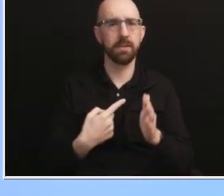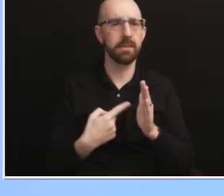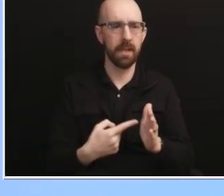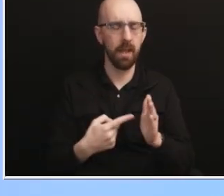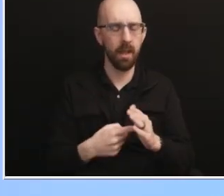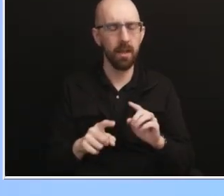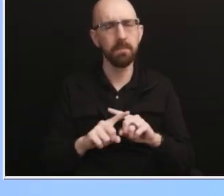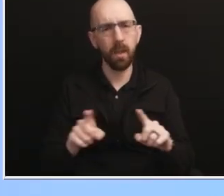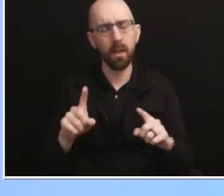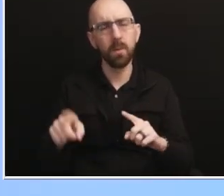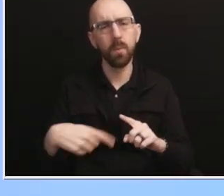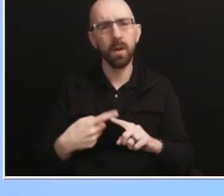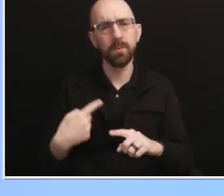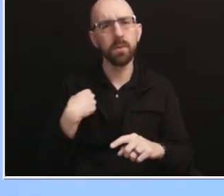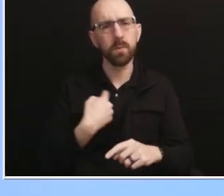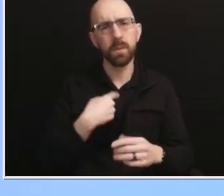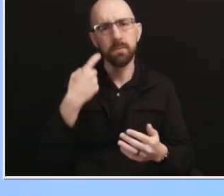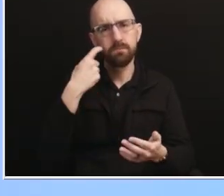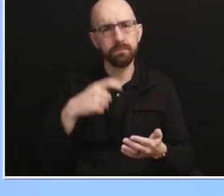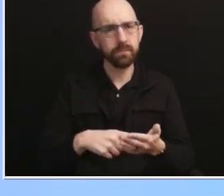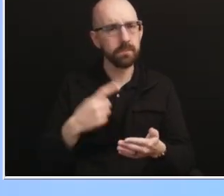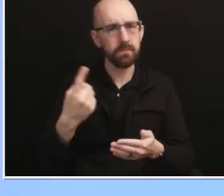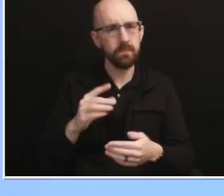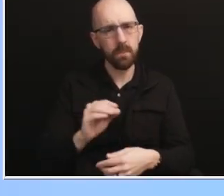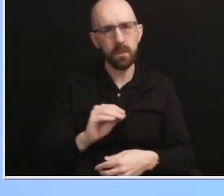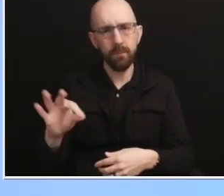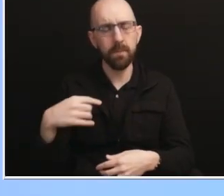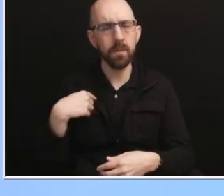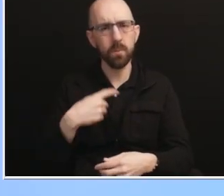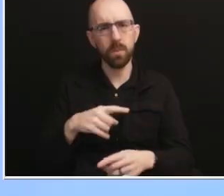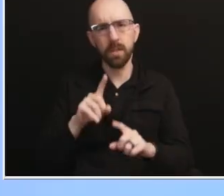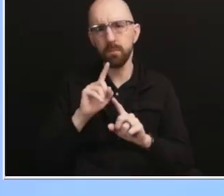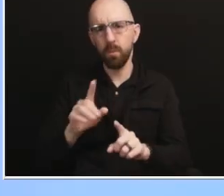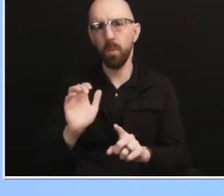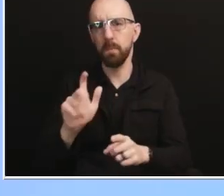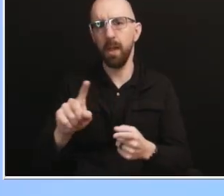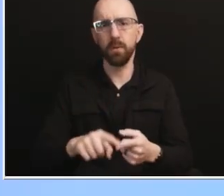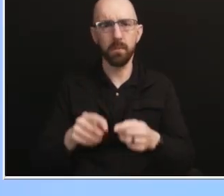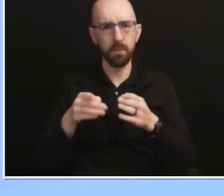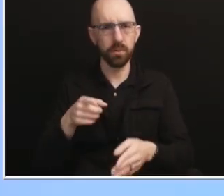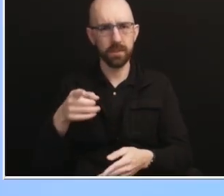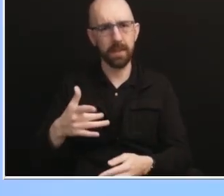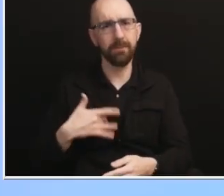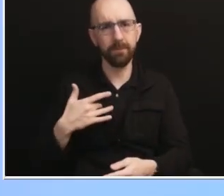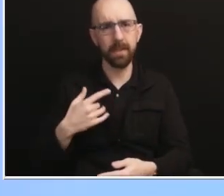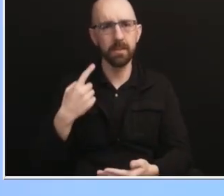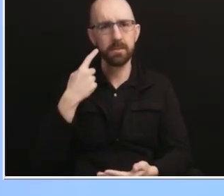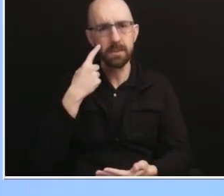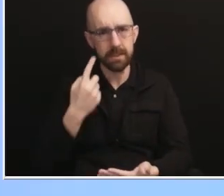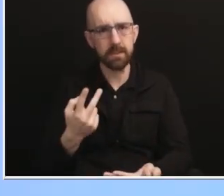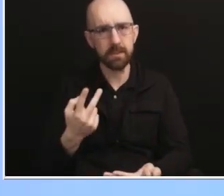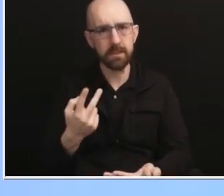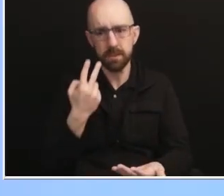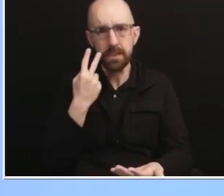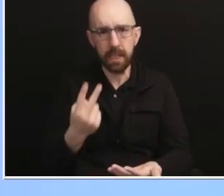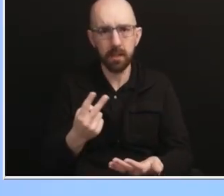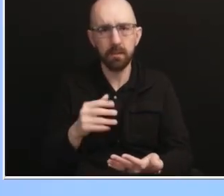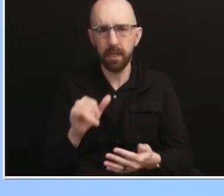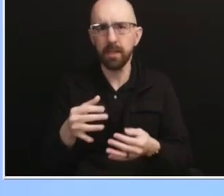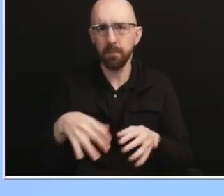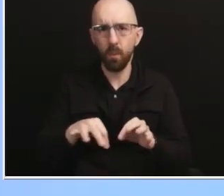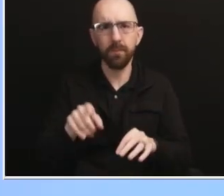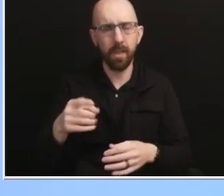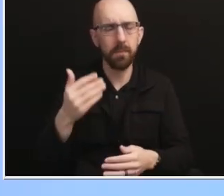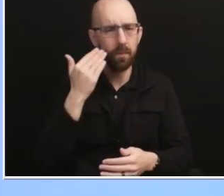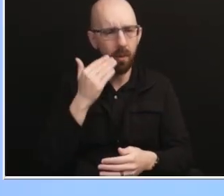when we notice something's off and we report it back to the person, they feel seen. And that's really important for them to know, like, wow,